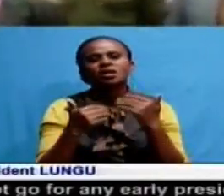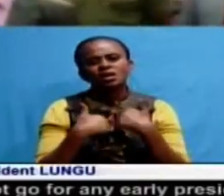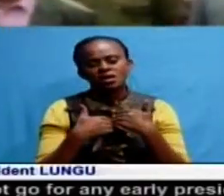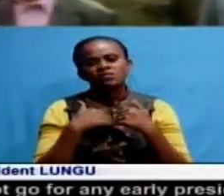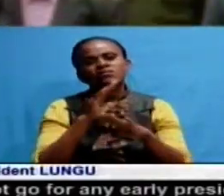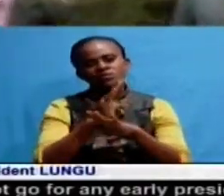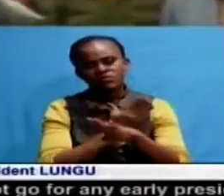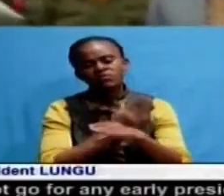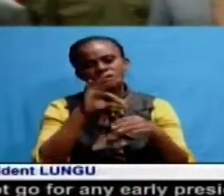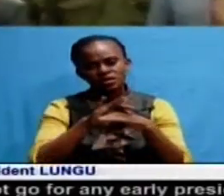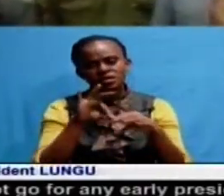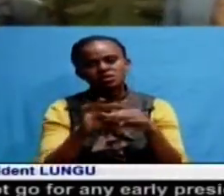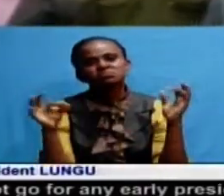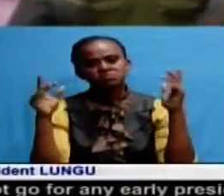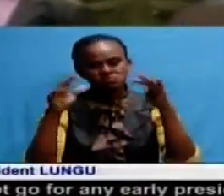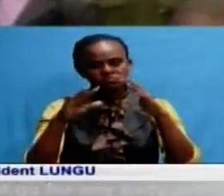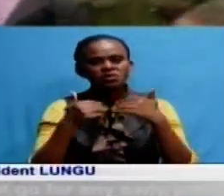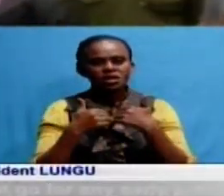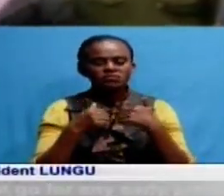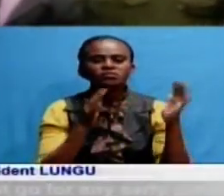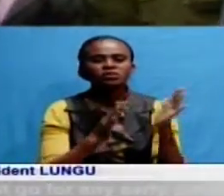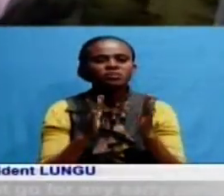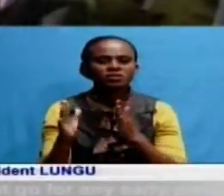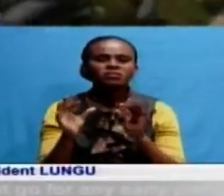before elections.